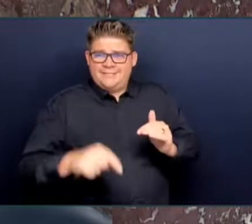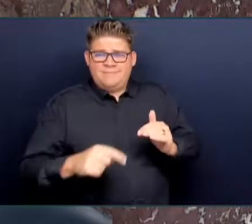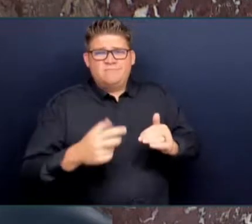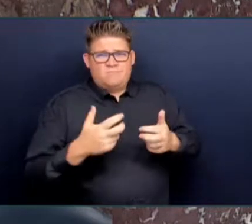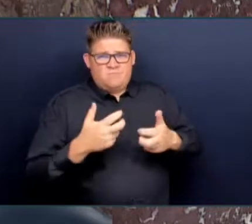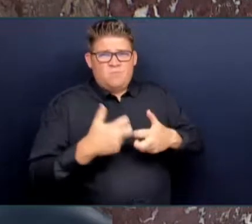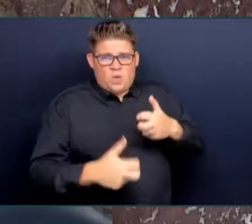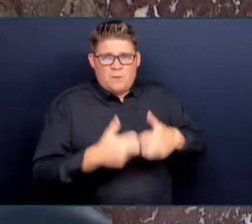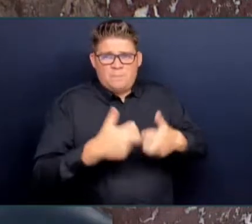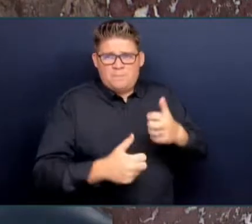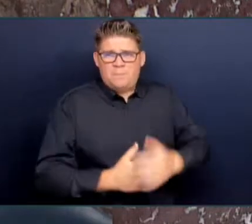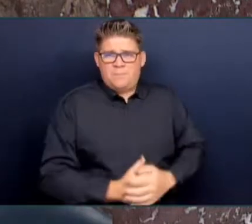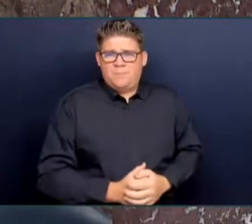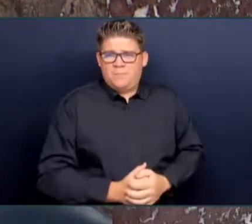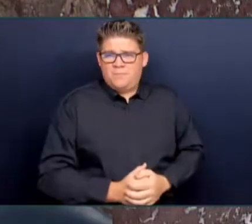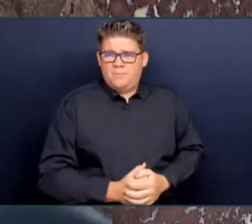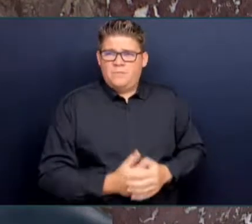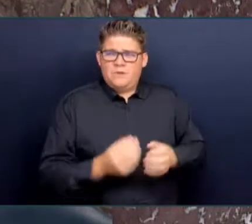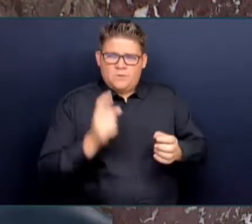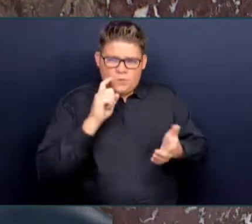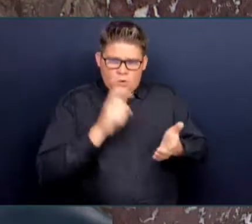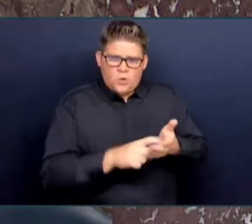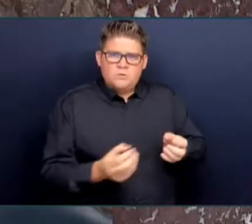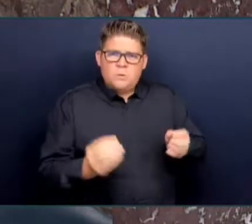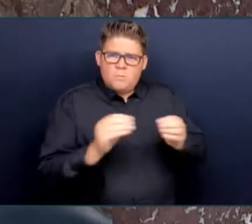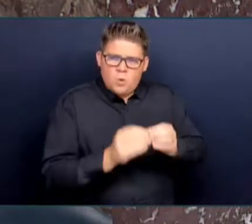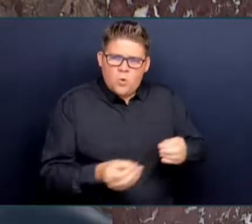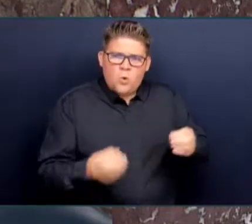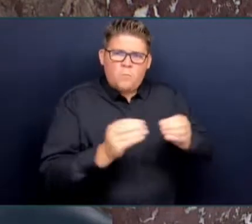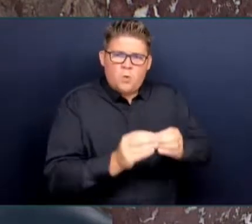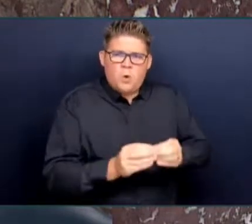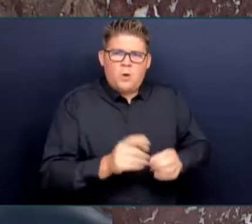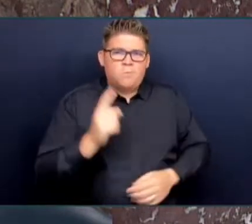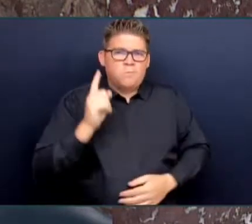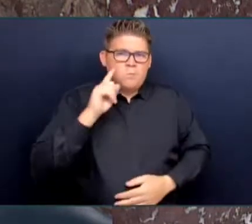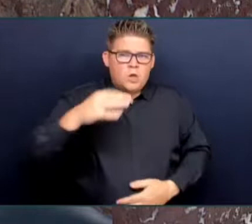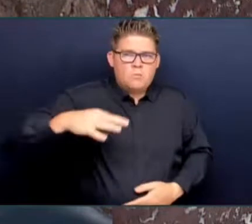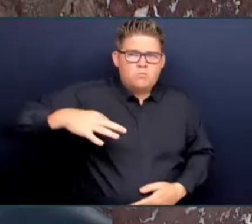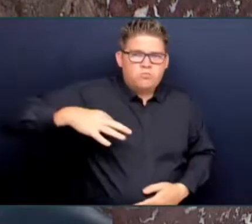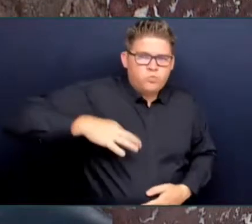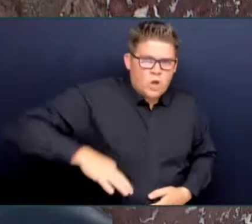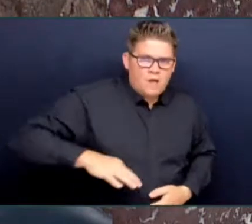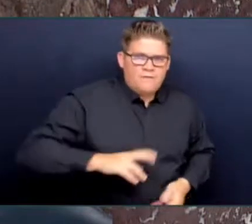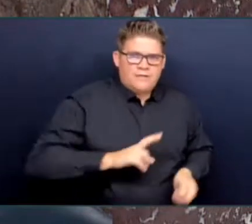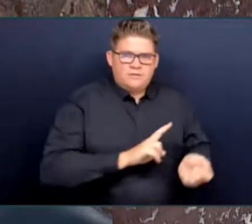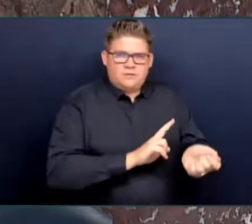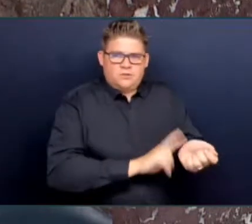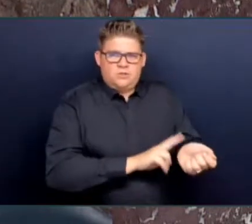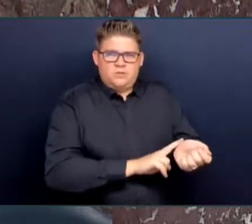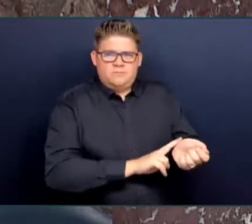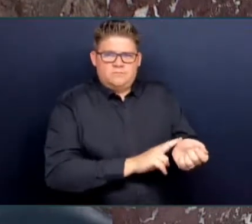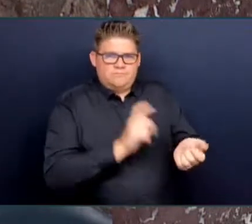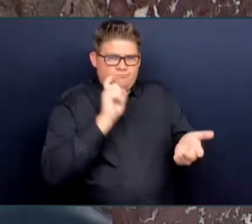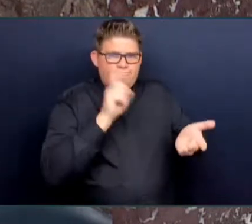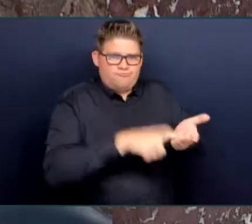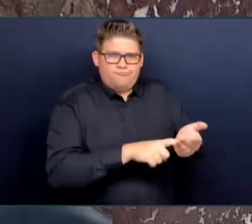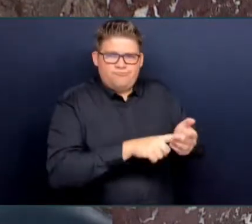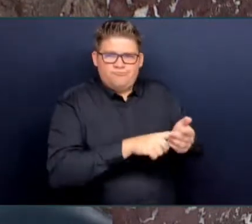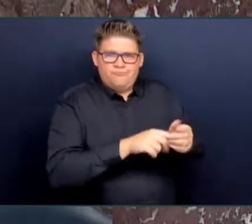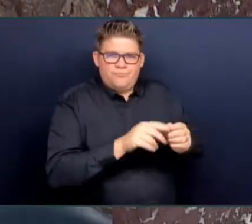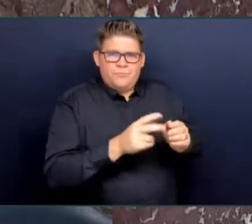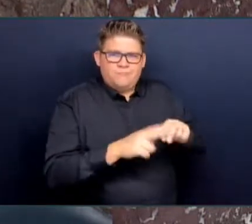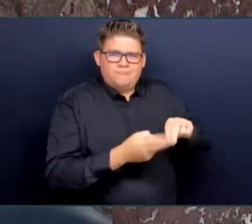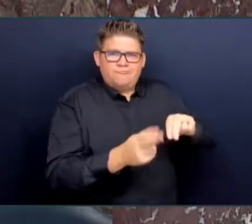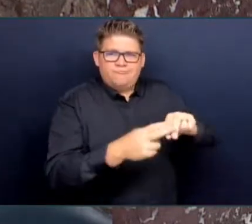nursing to prop up a public healthcare system that is in collapse. So will the Minister of Health, who has clearly run out of